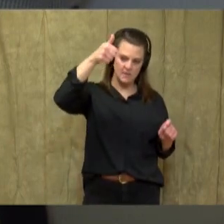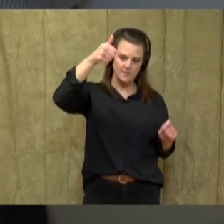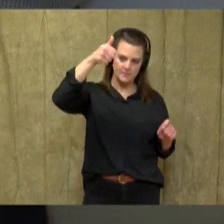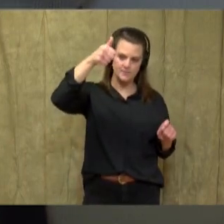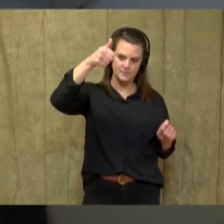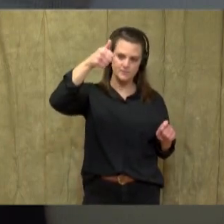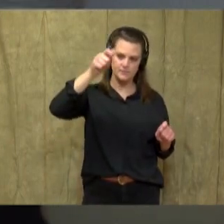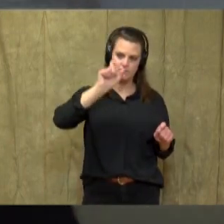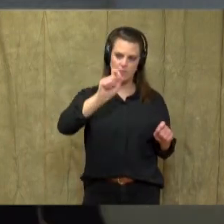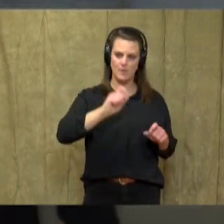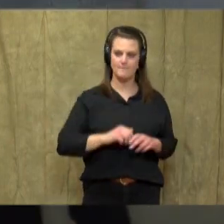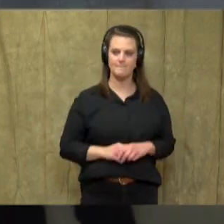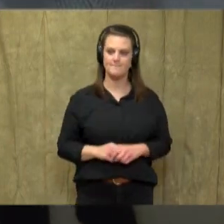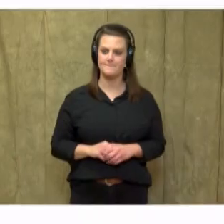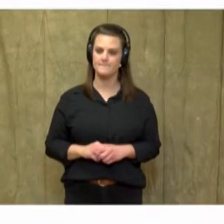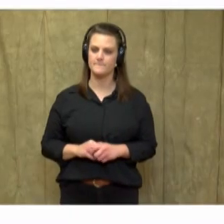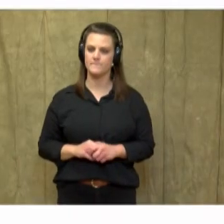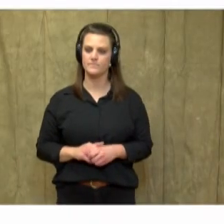There it is.